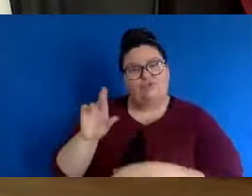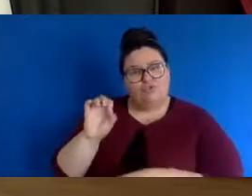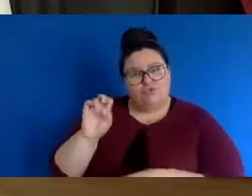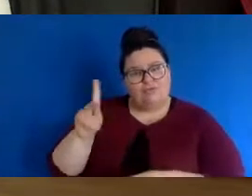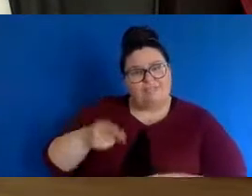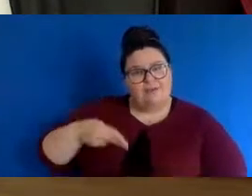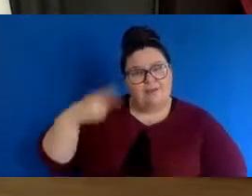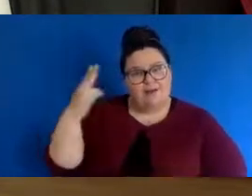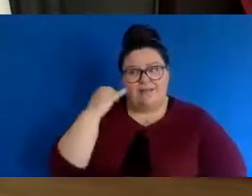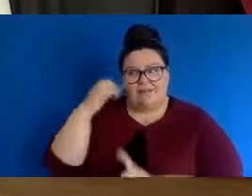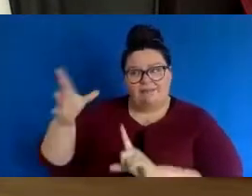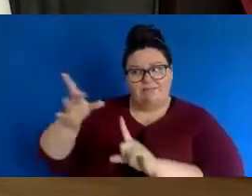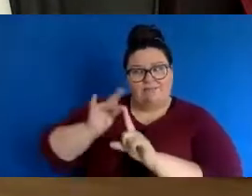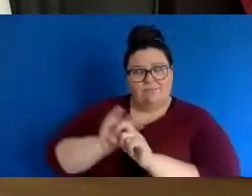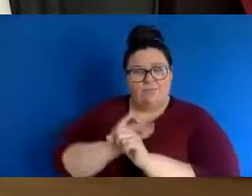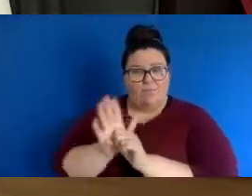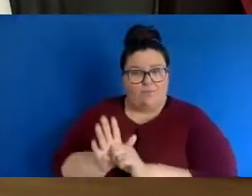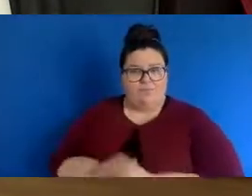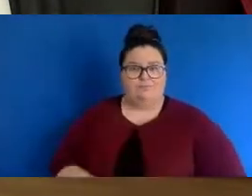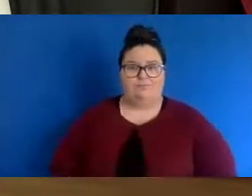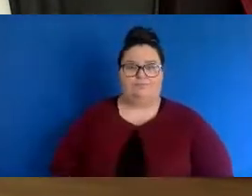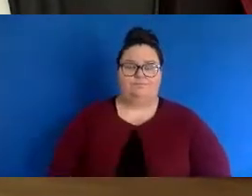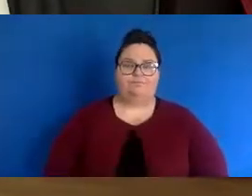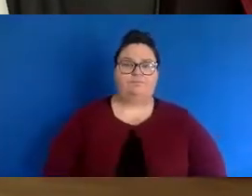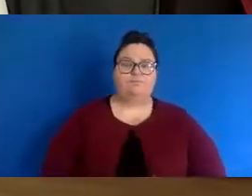they contract the virus. The